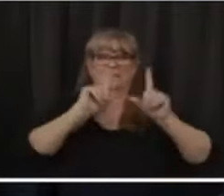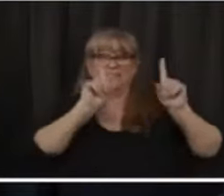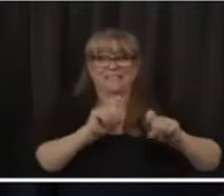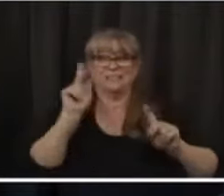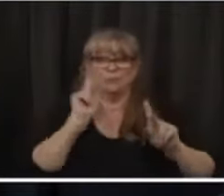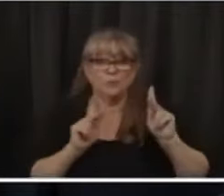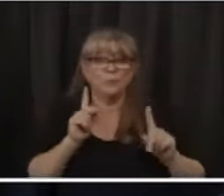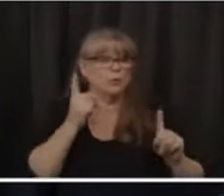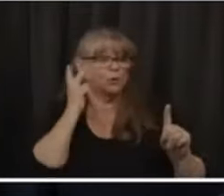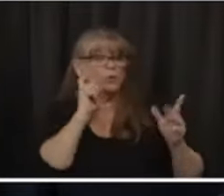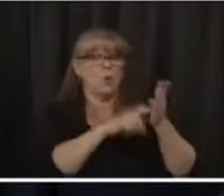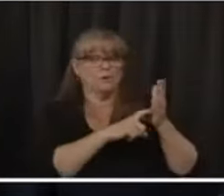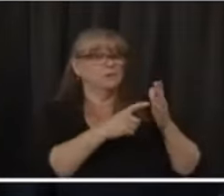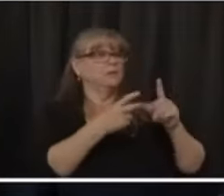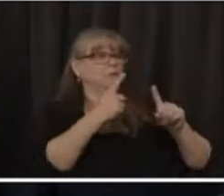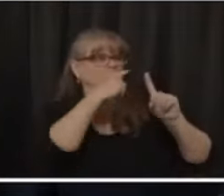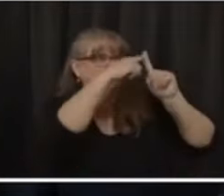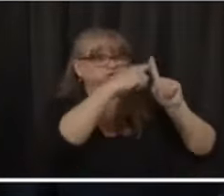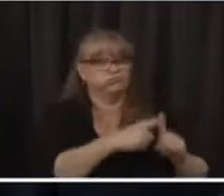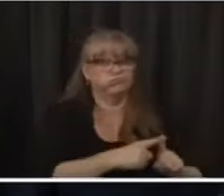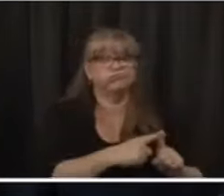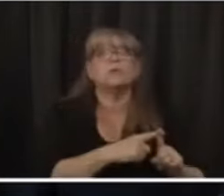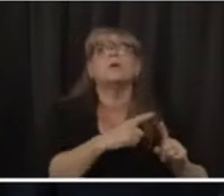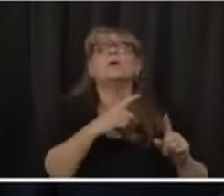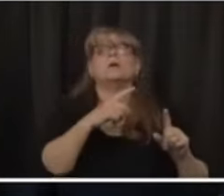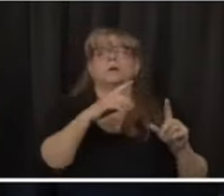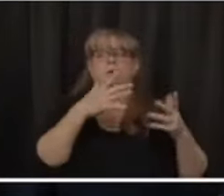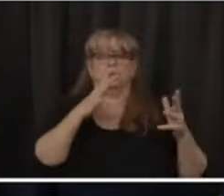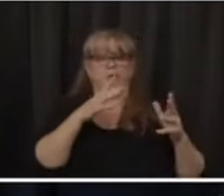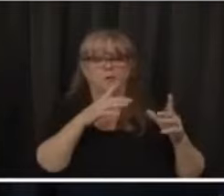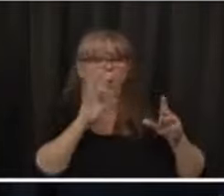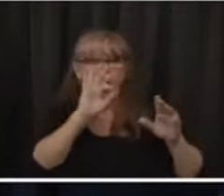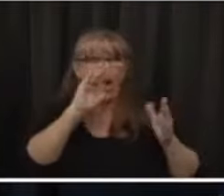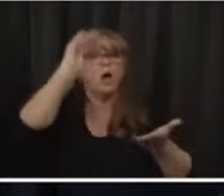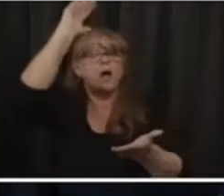cases, or are those negative? So we'll be there in the next few days.